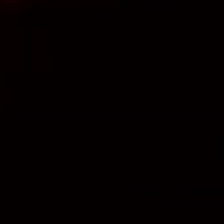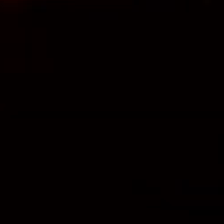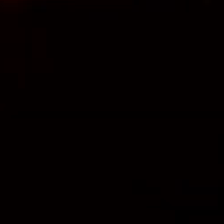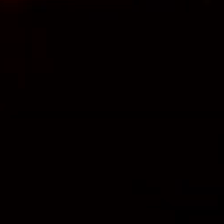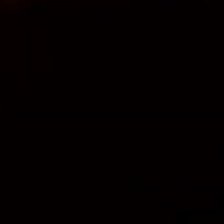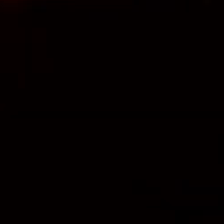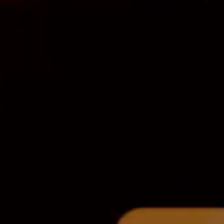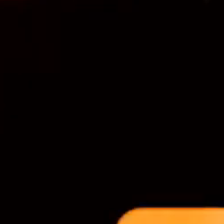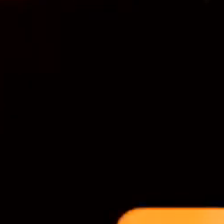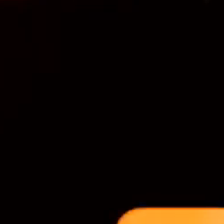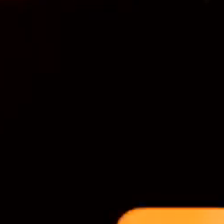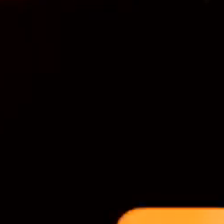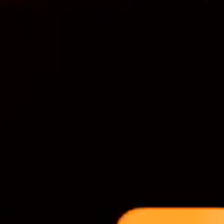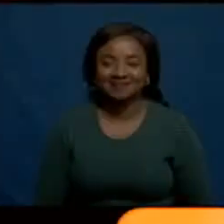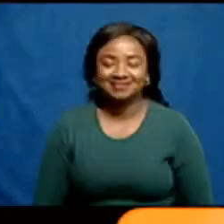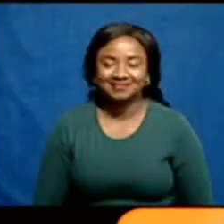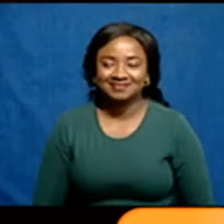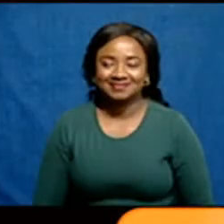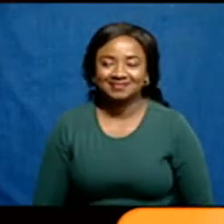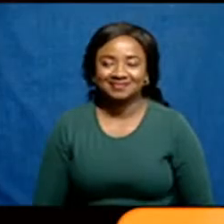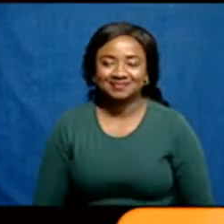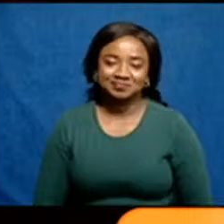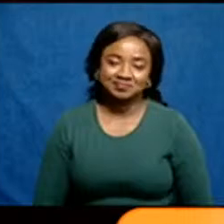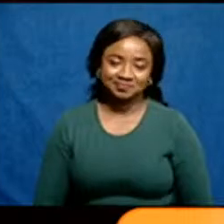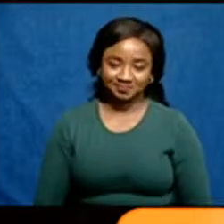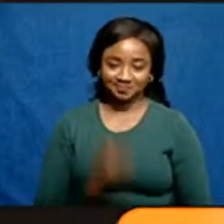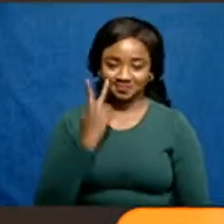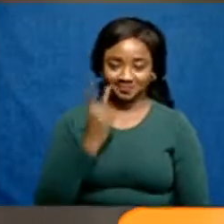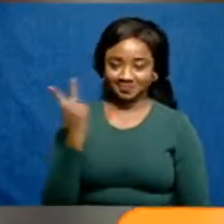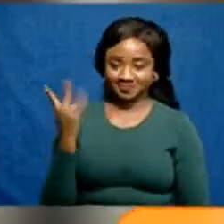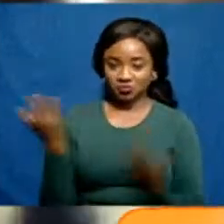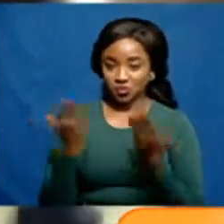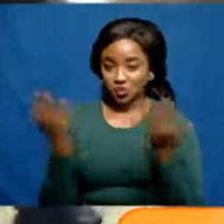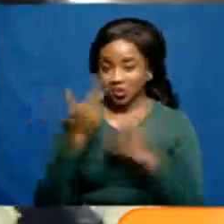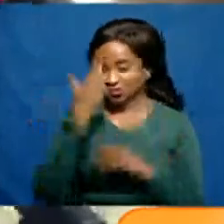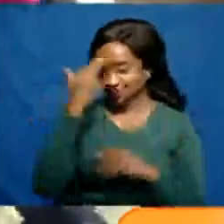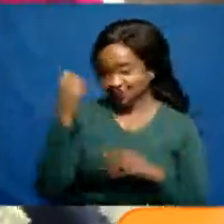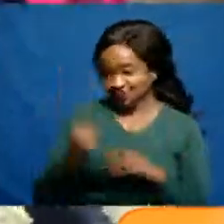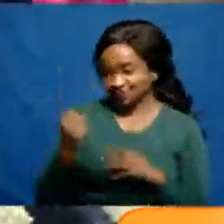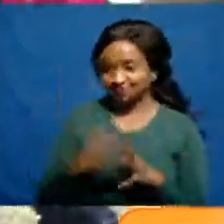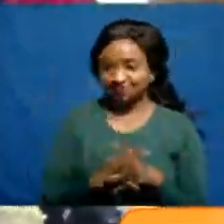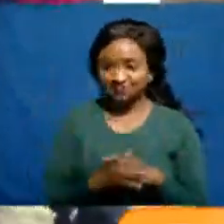As the morning sun rises over Ildamat in Kajiado,